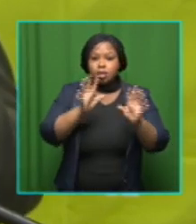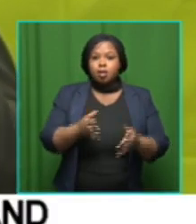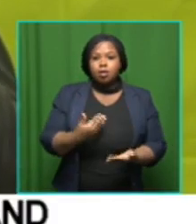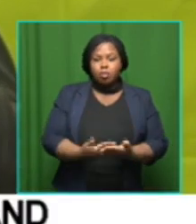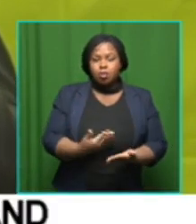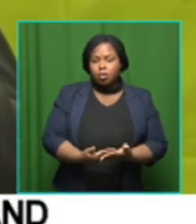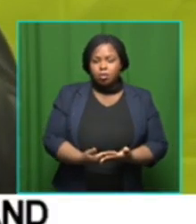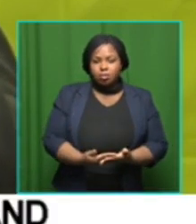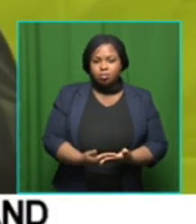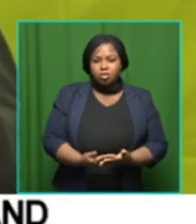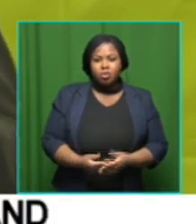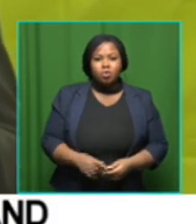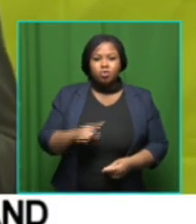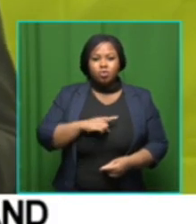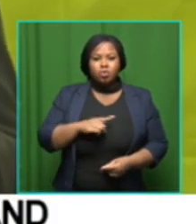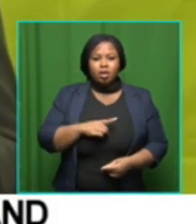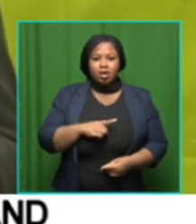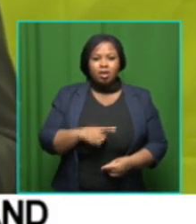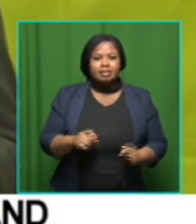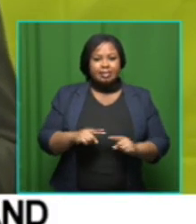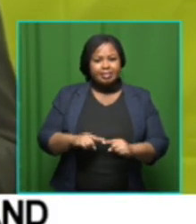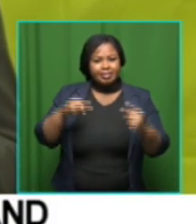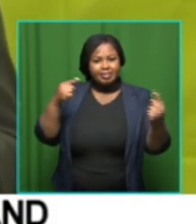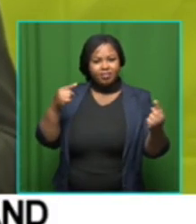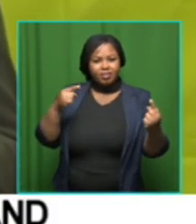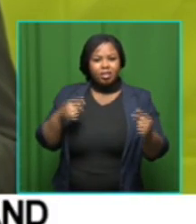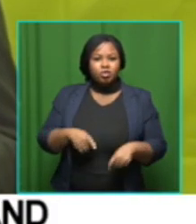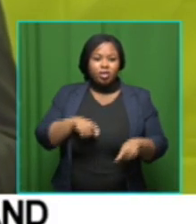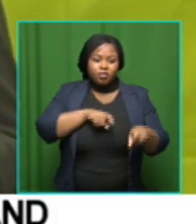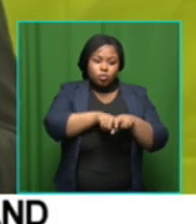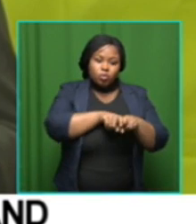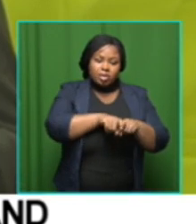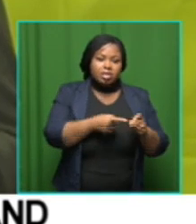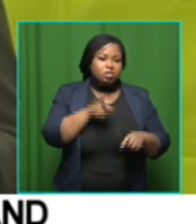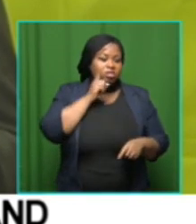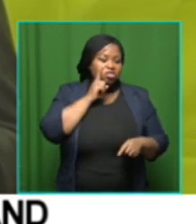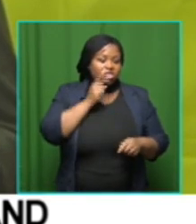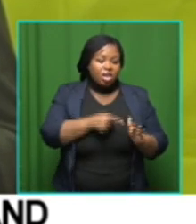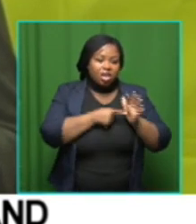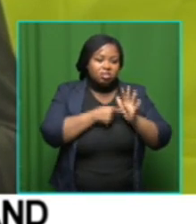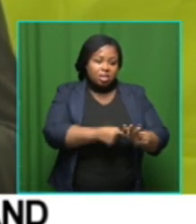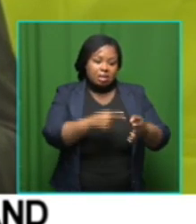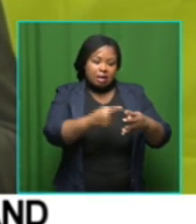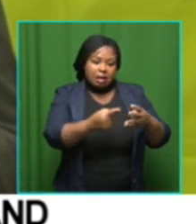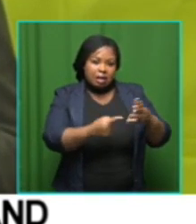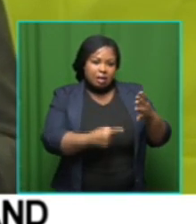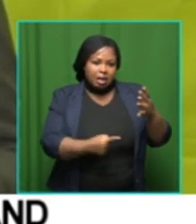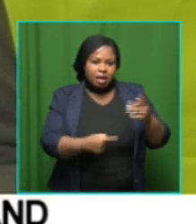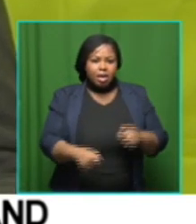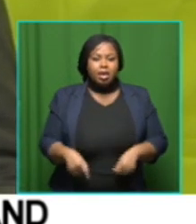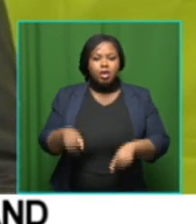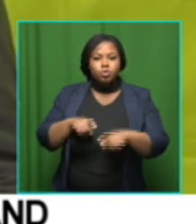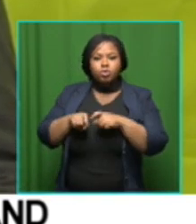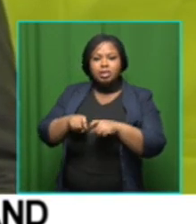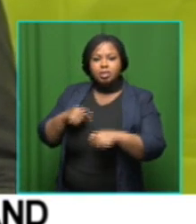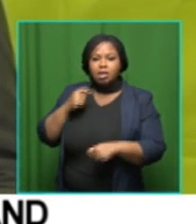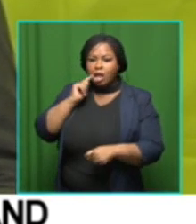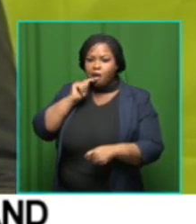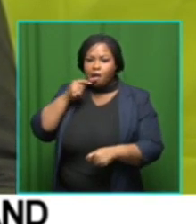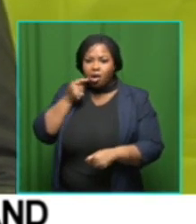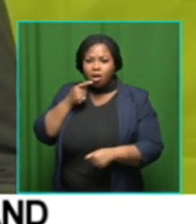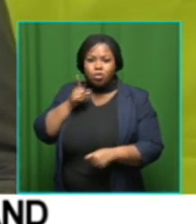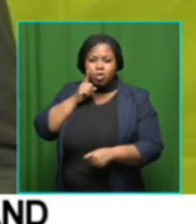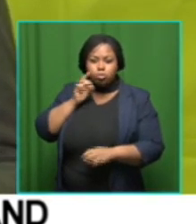screening and testing also there is a major difference between the two. And I think we need to be clearer on it in